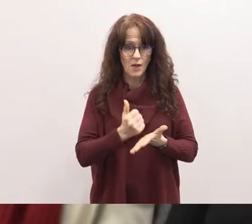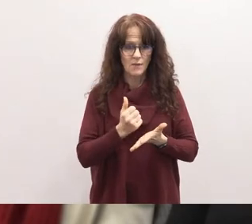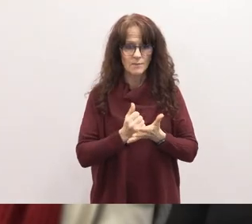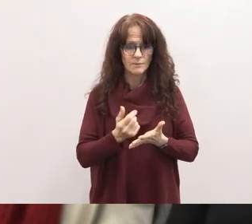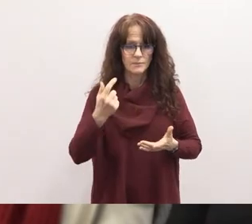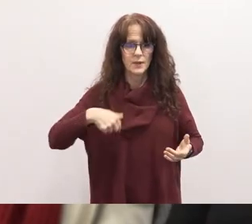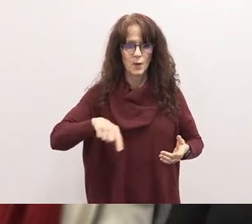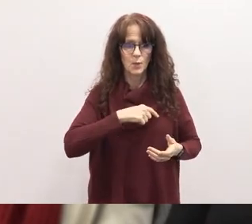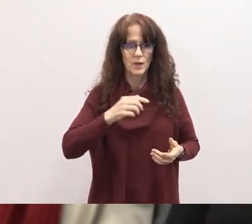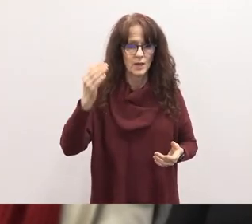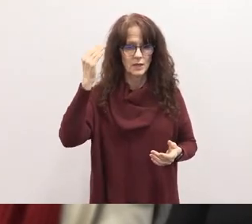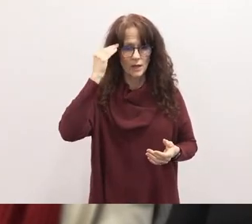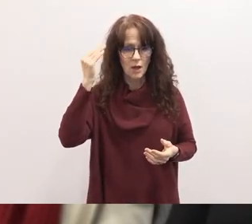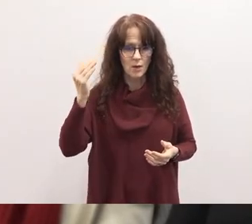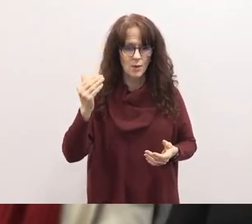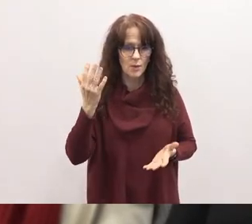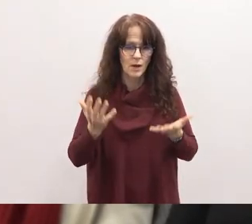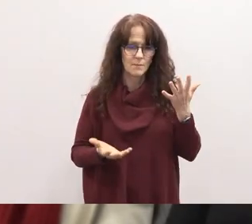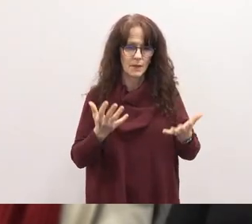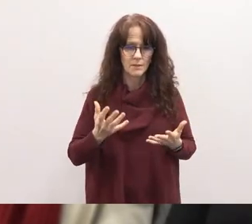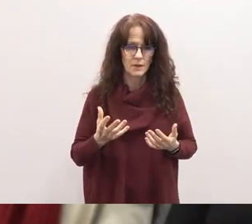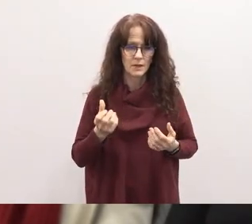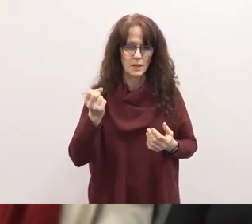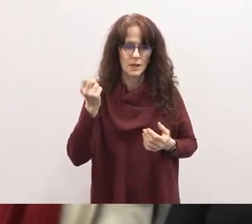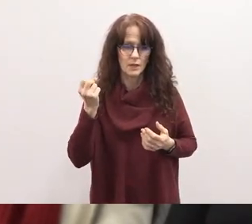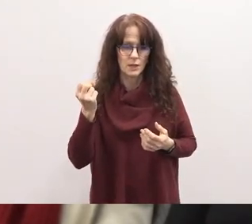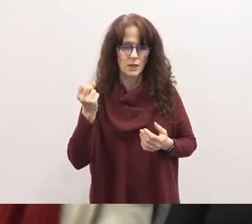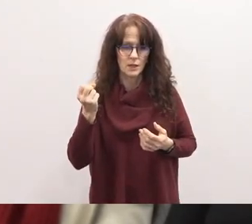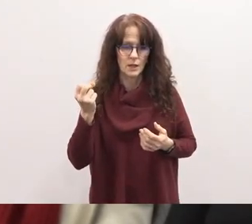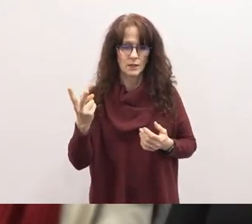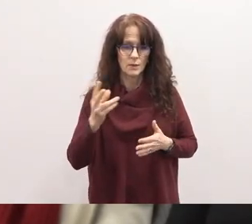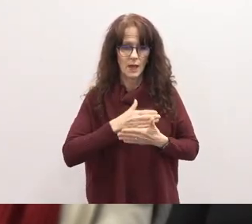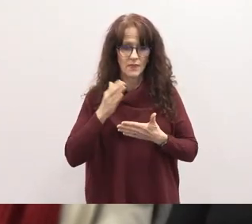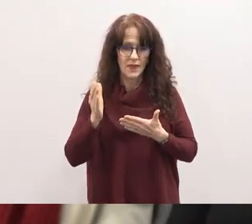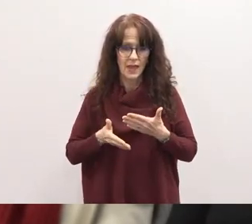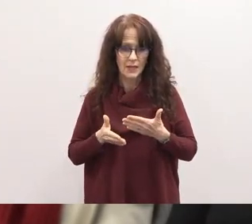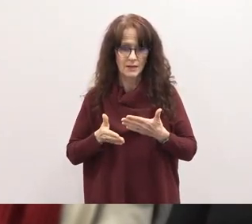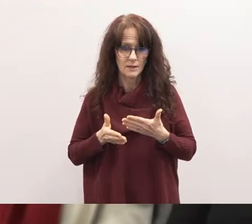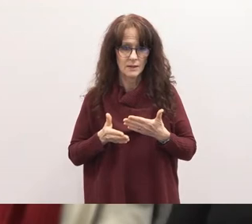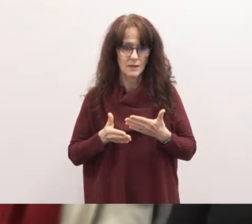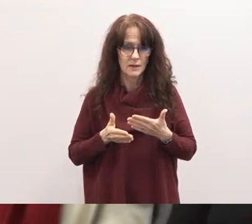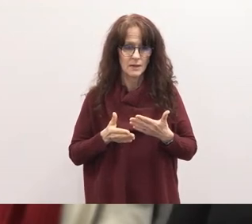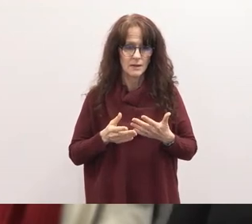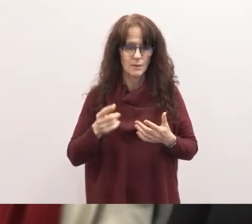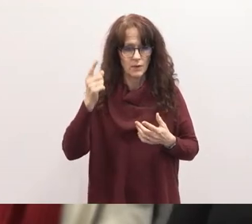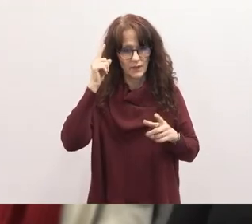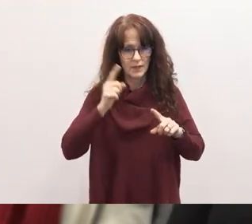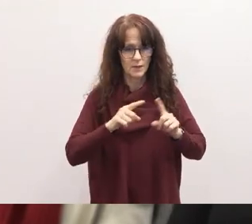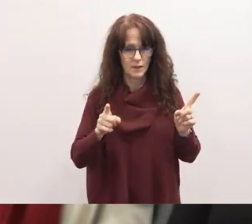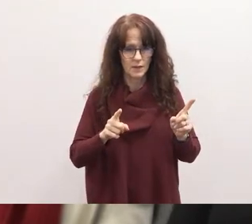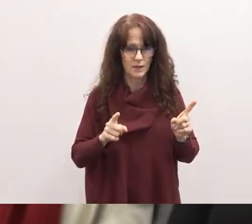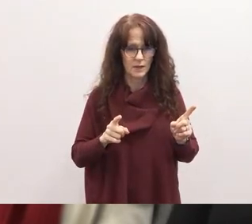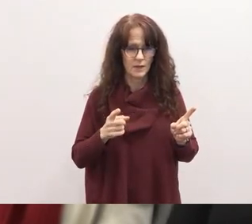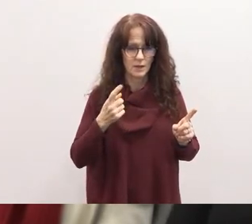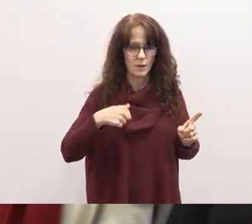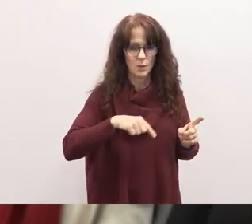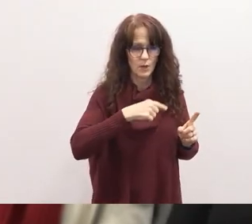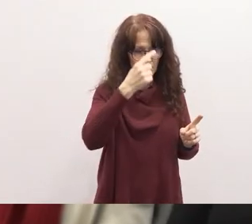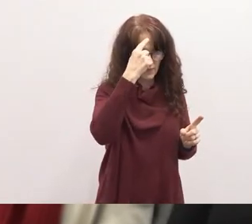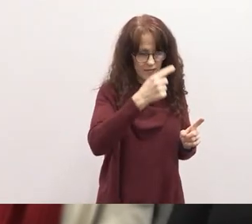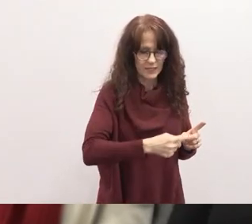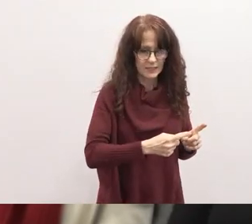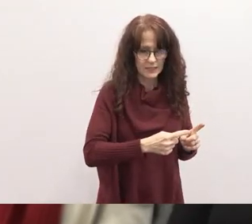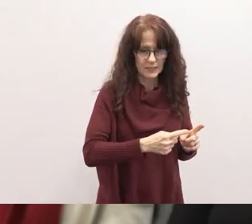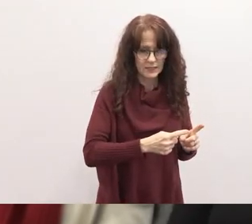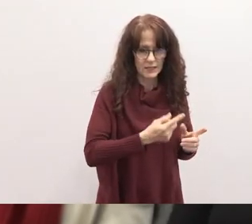know it might not have been 12 at the end of it, but we think there's a difference between what we think